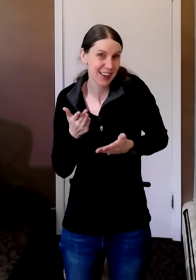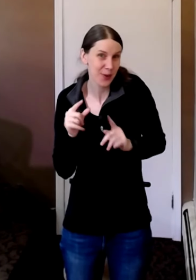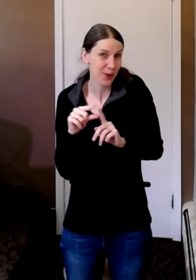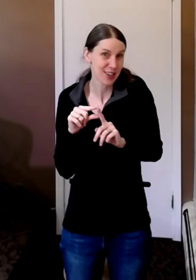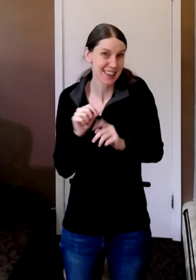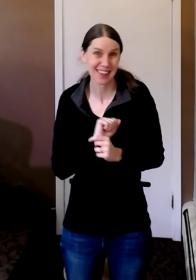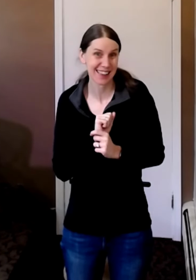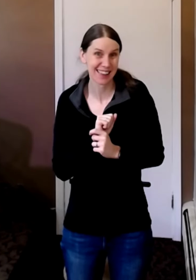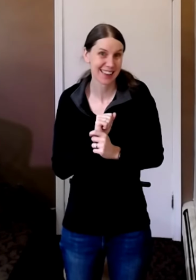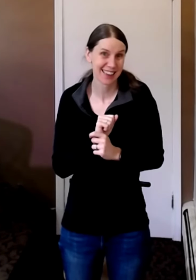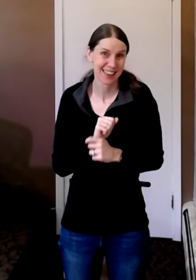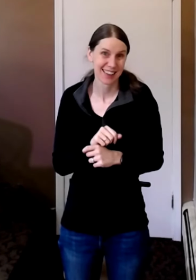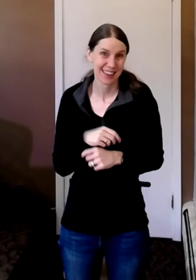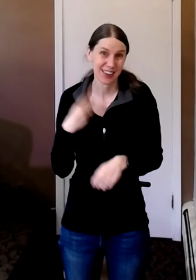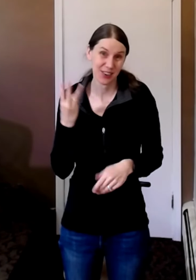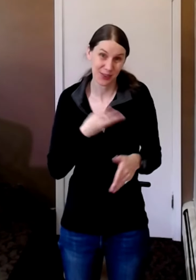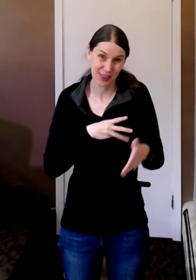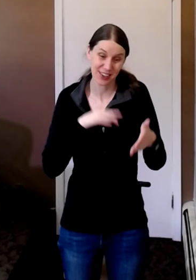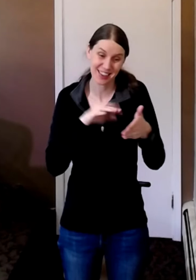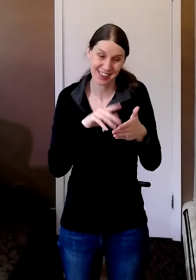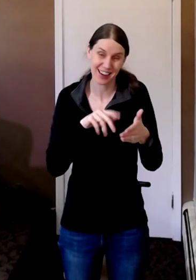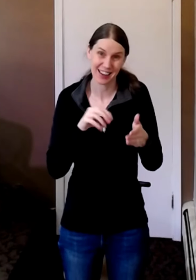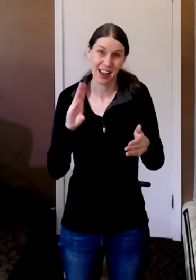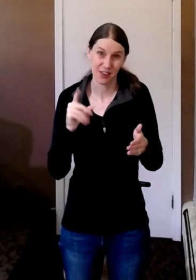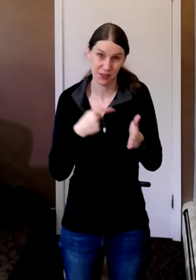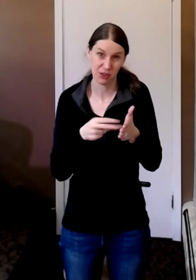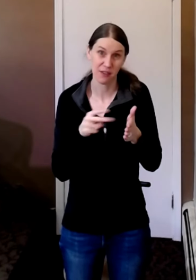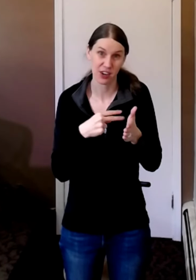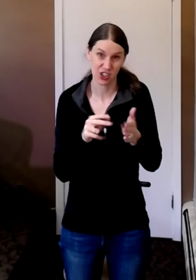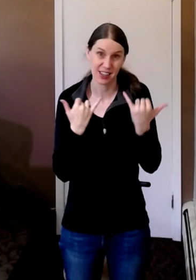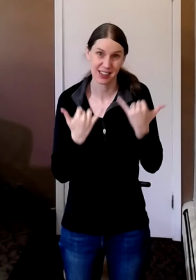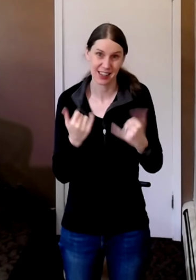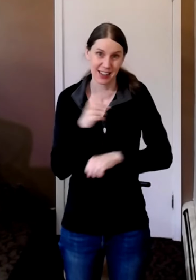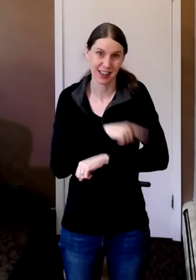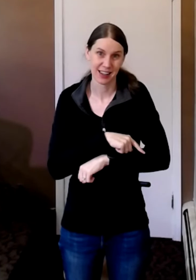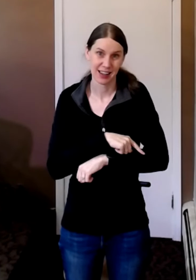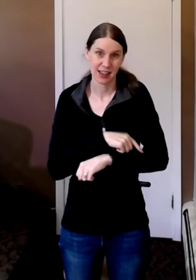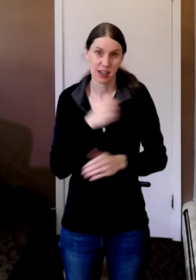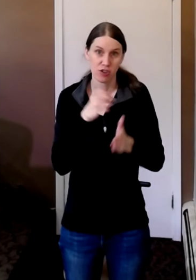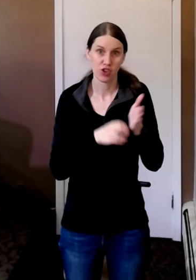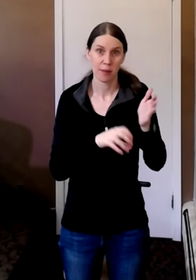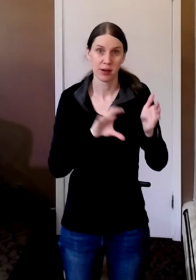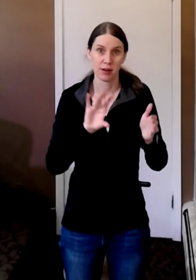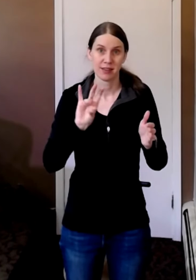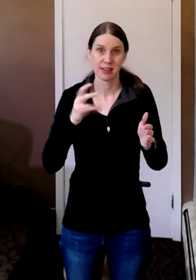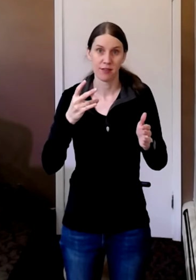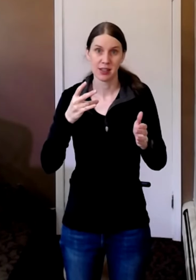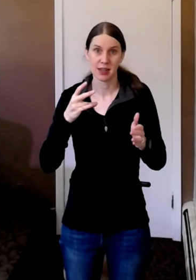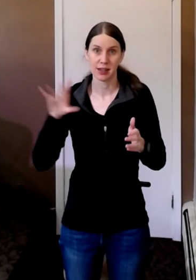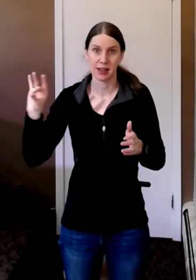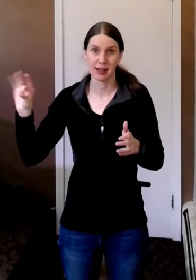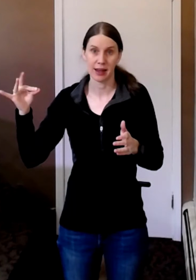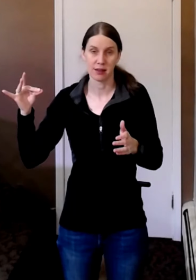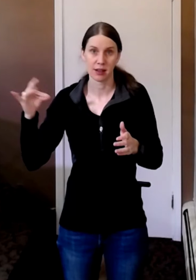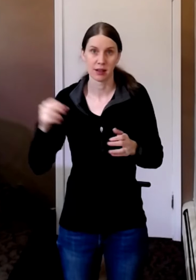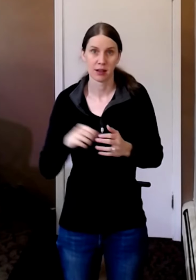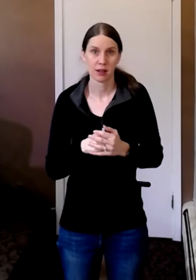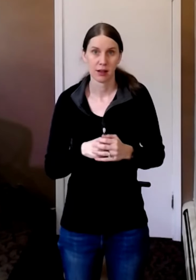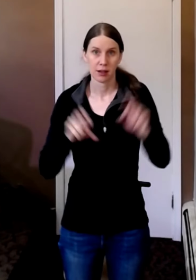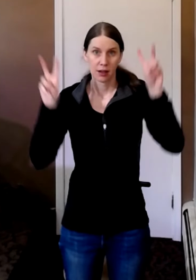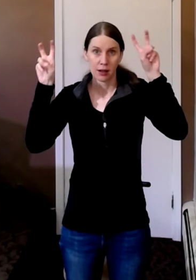okay? And we're in one of those passages right now in Revelation in chapter 17 and 18, which